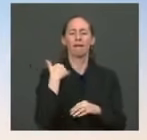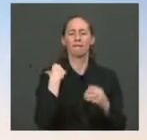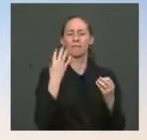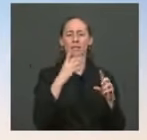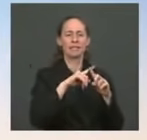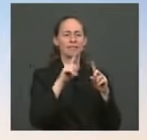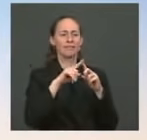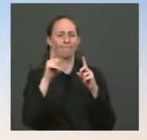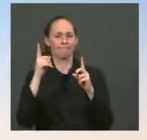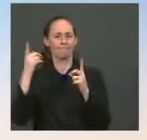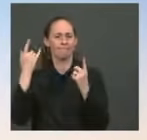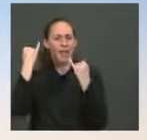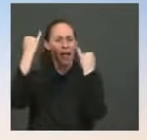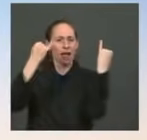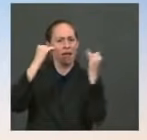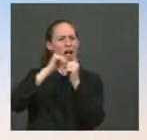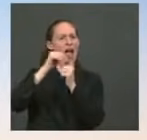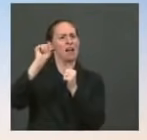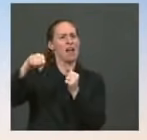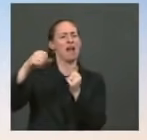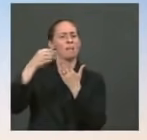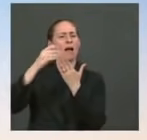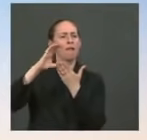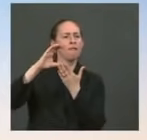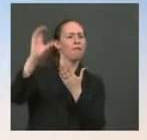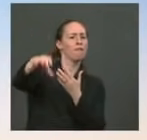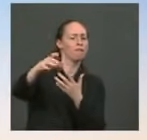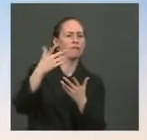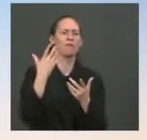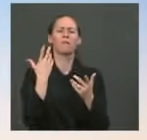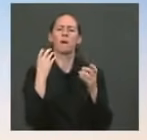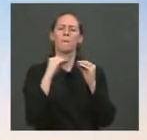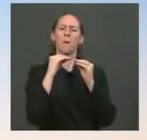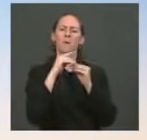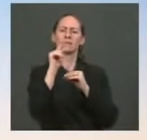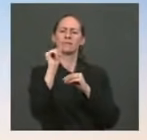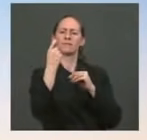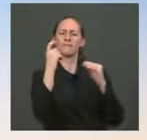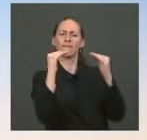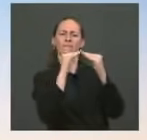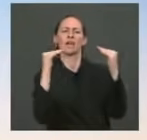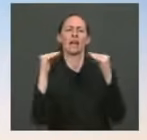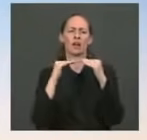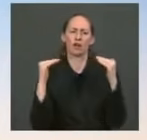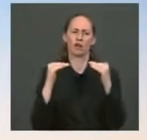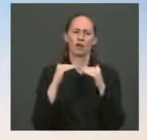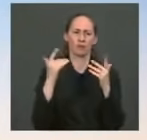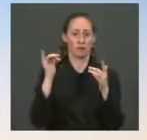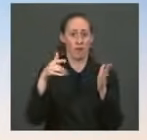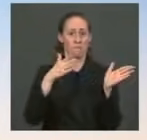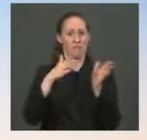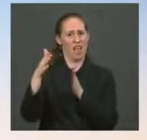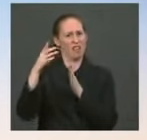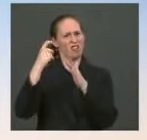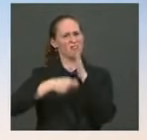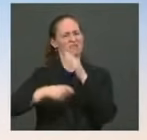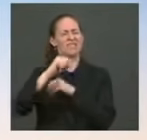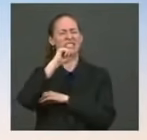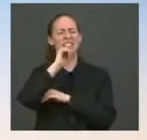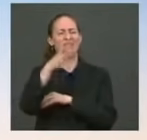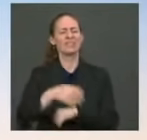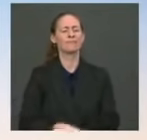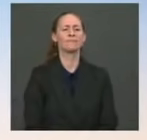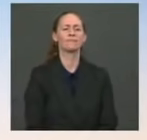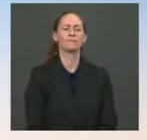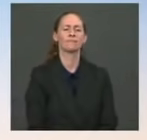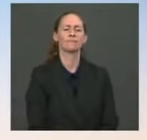it by making the tax system more fair. So actually the cost is zero. That was the point he was making. So, and that's why